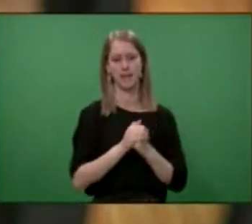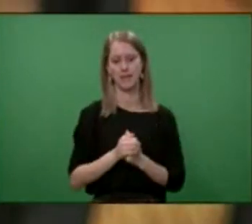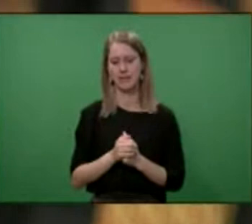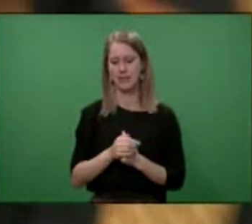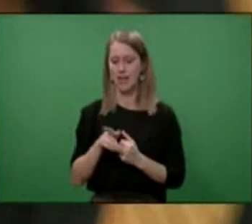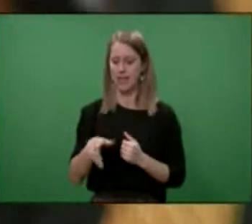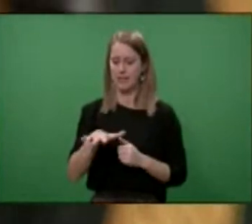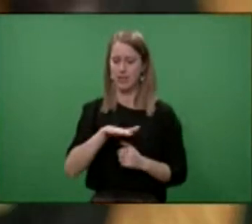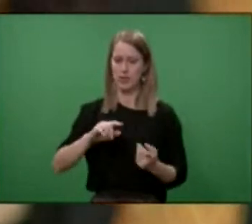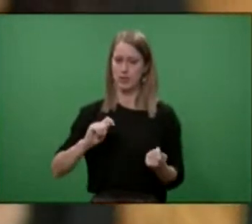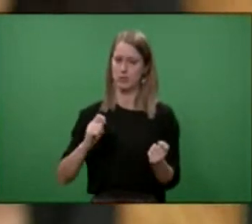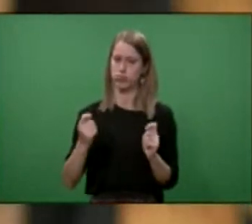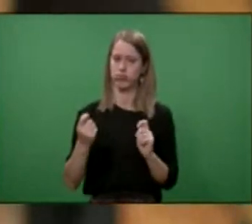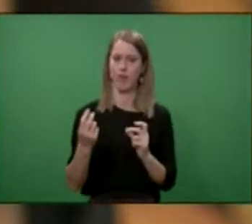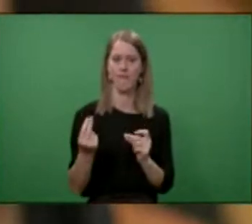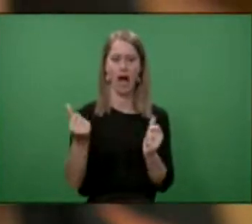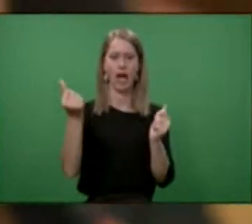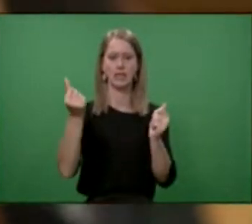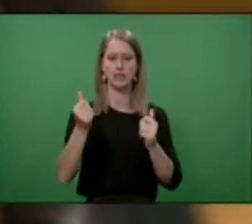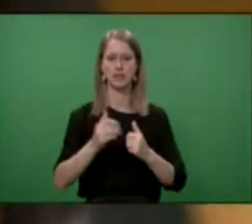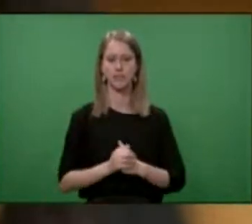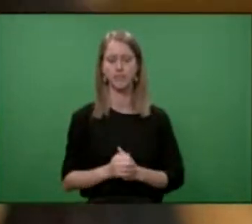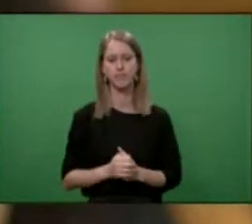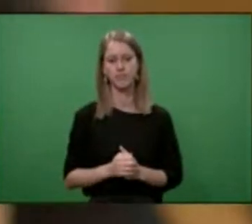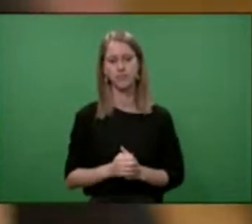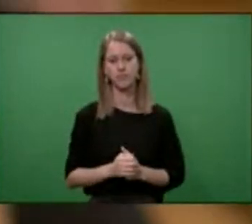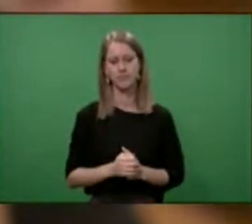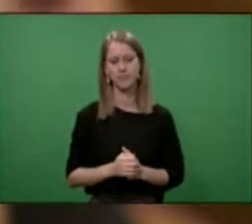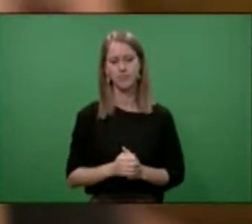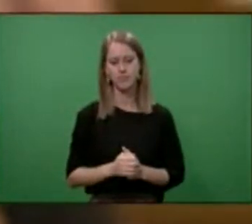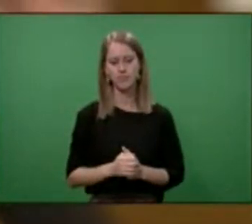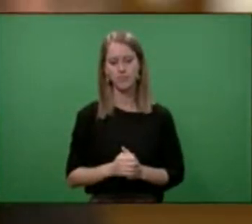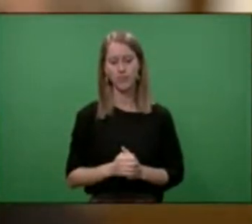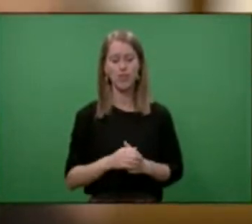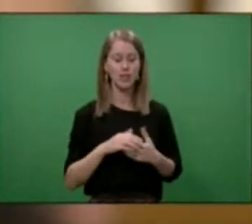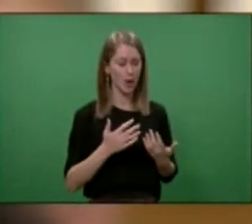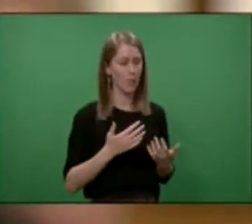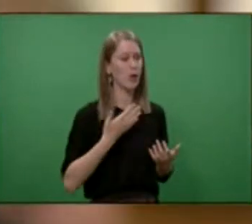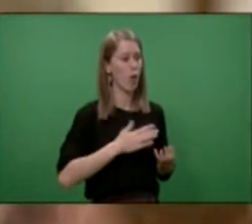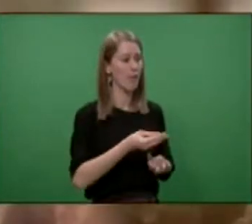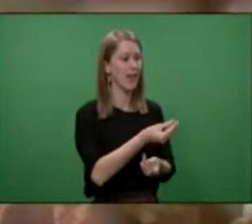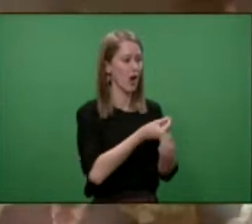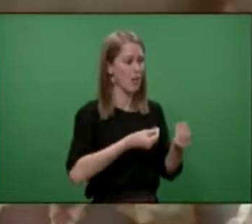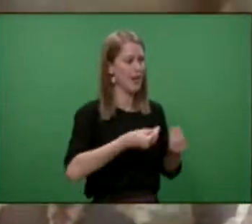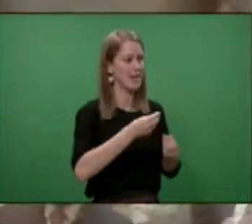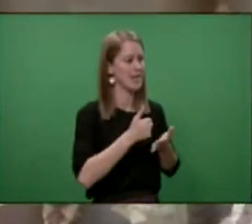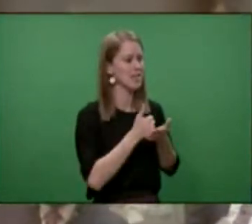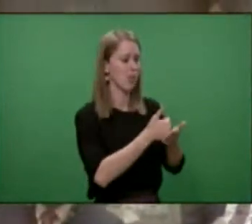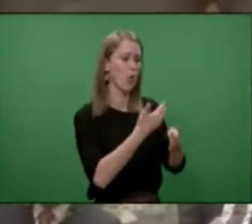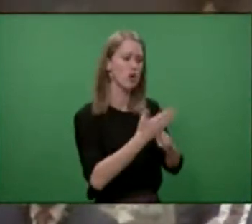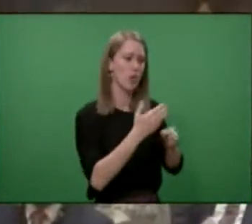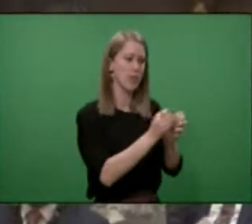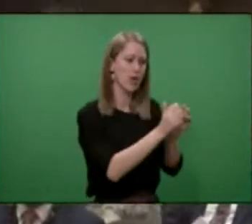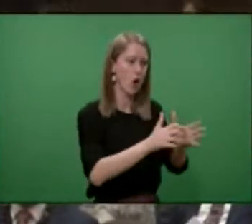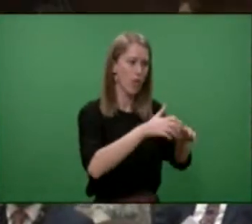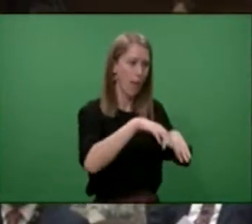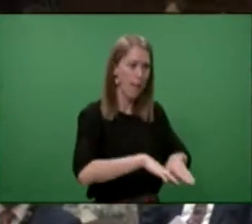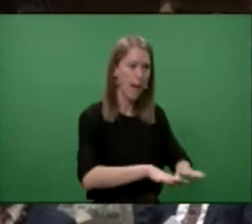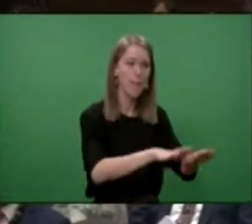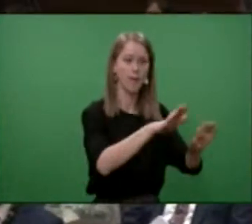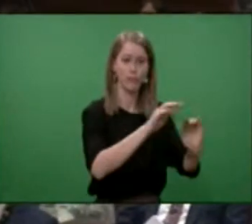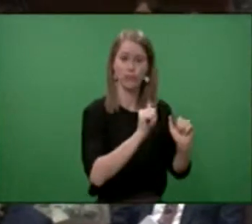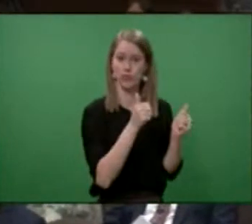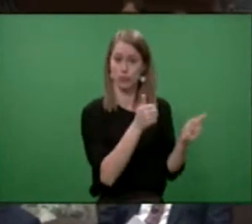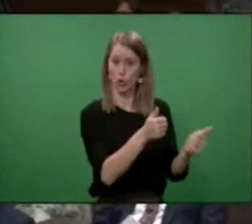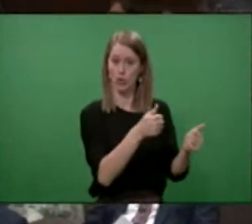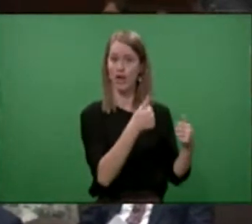evolved. While it's pleasing to see that efforts to stimulate the economy and support jobs and growth in the wider economy have